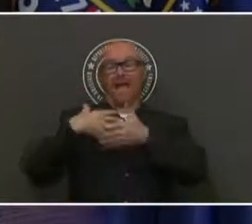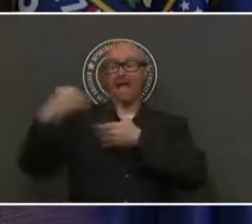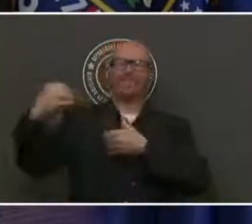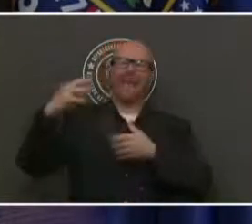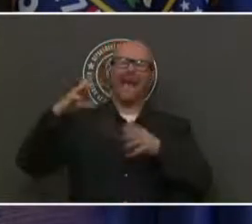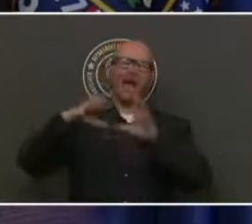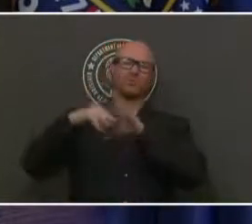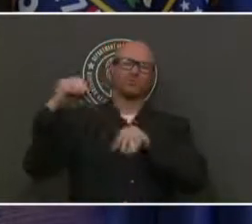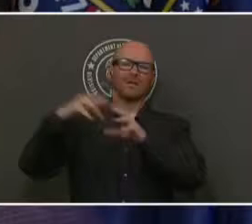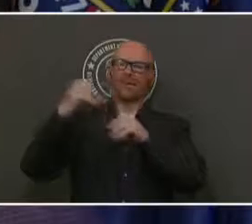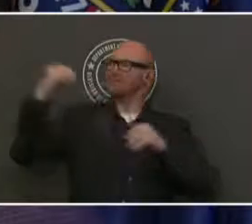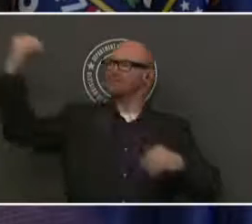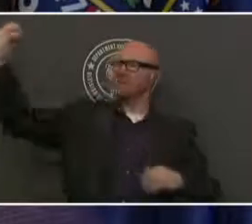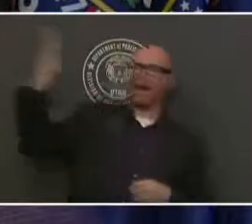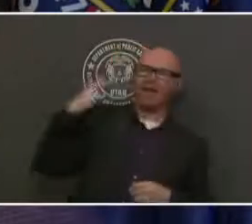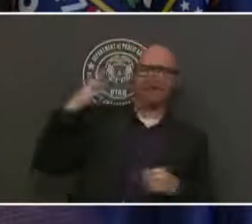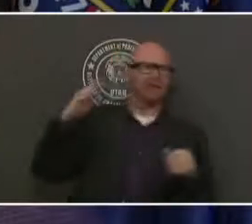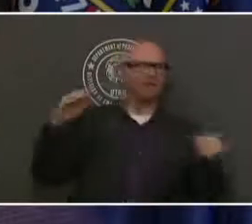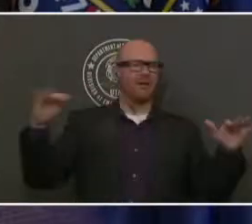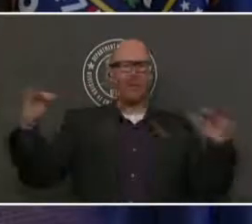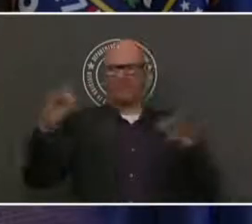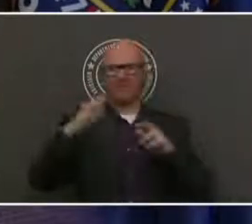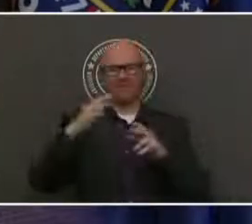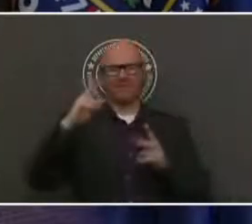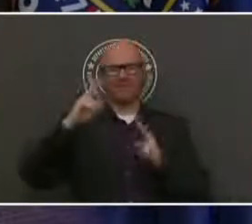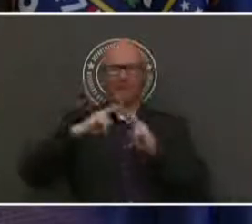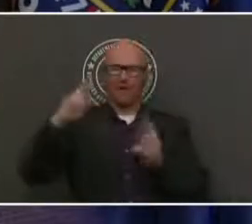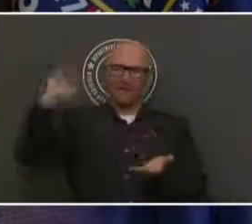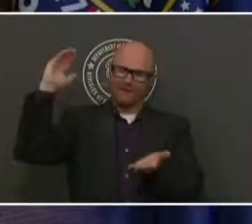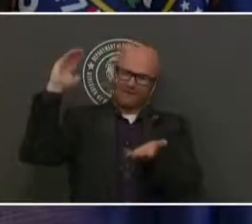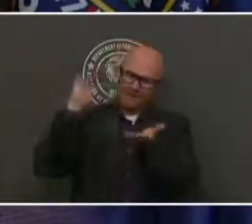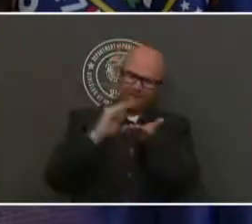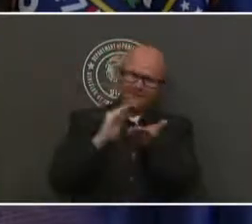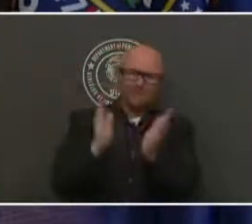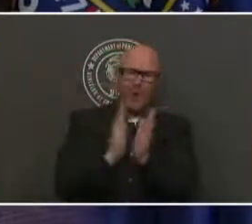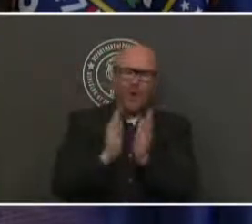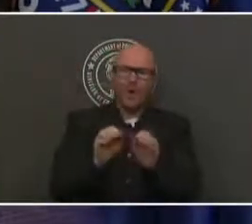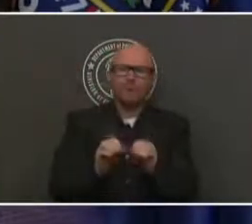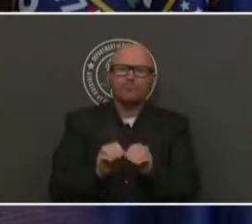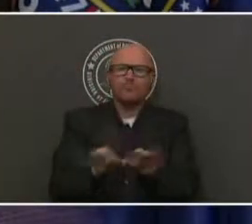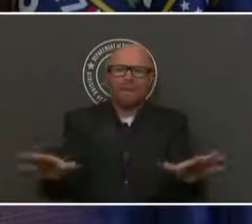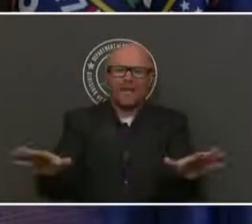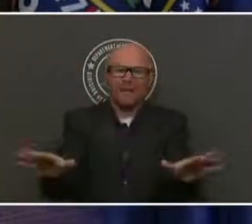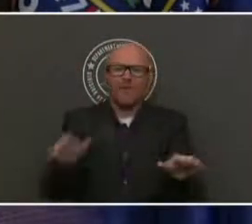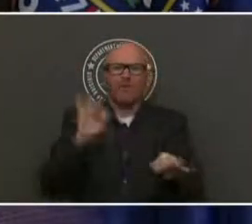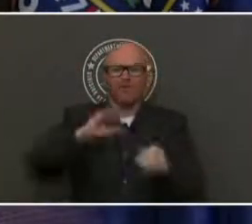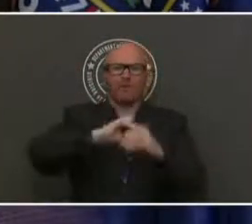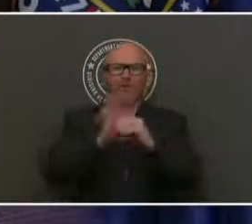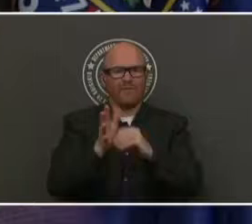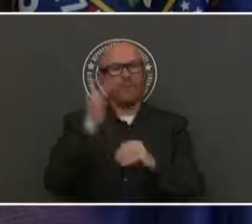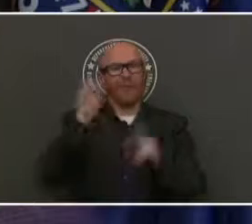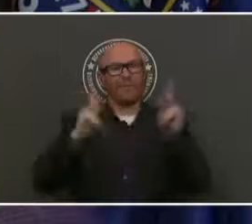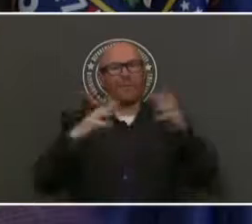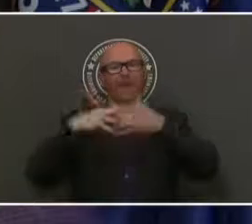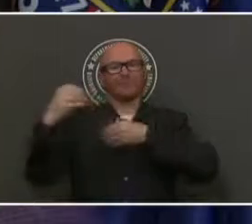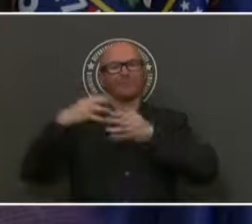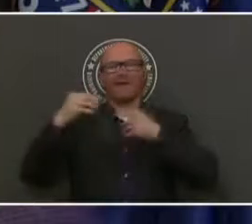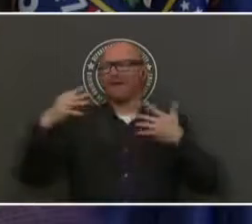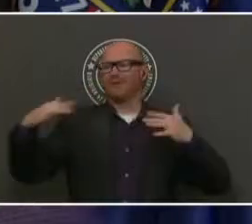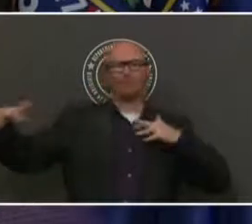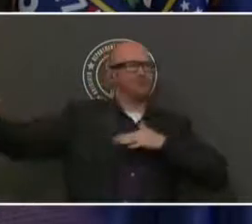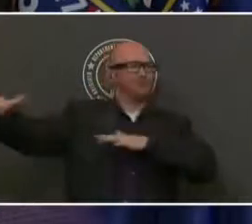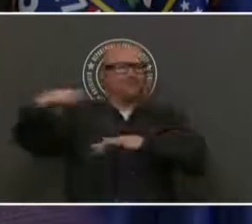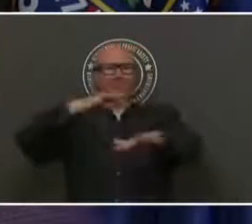thing. That there are very, very few documented cases of transmission that have come from being outside. And so the truth